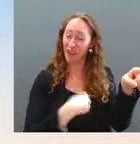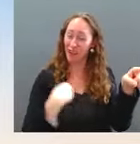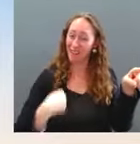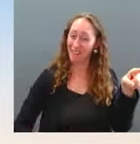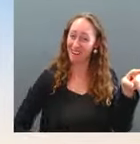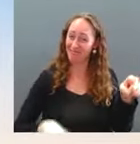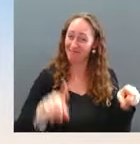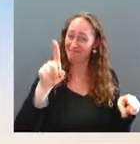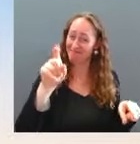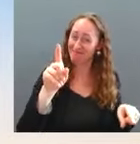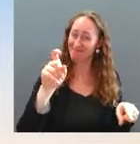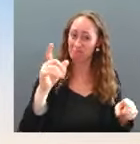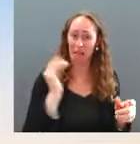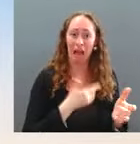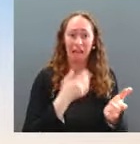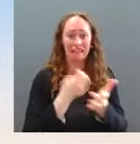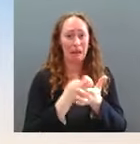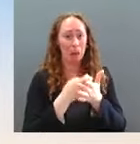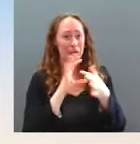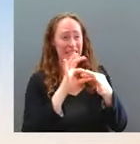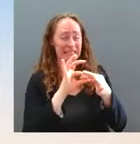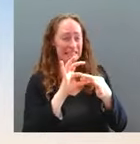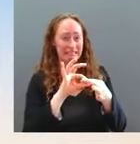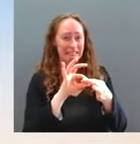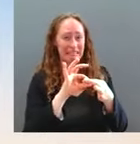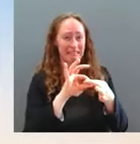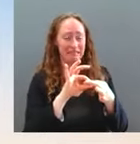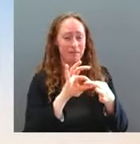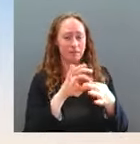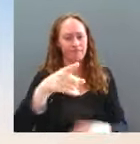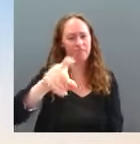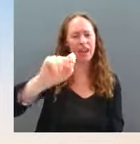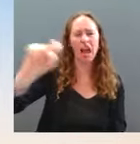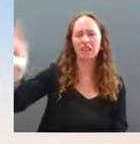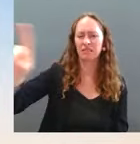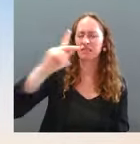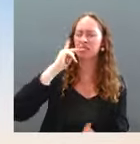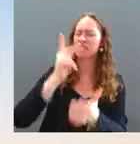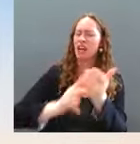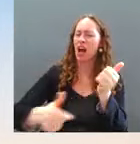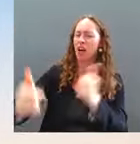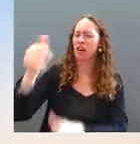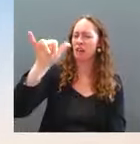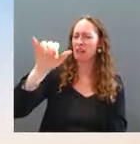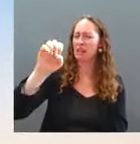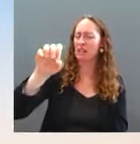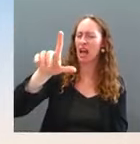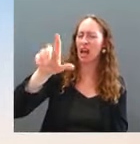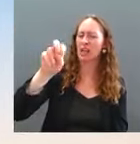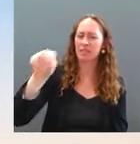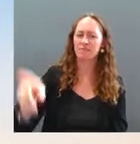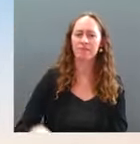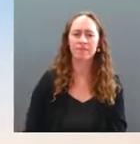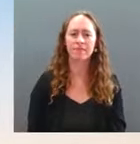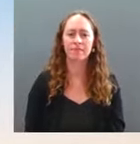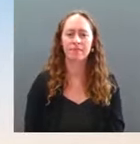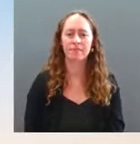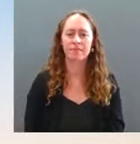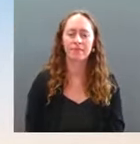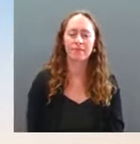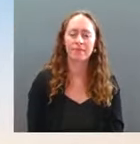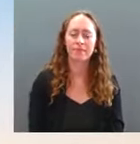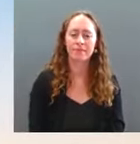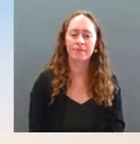ahead. Thanks, Jen. This week you've been critical of Republicans trying to add amendment votes onto the COVID funding bill, specifically regarding